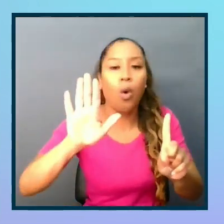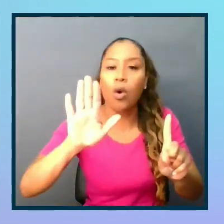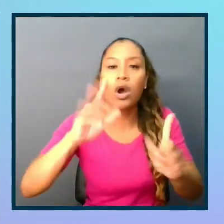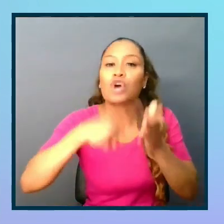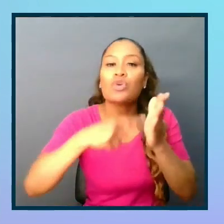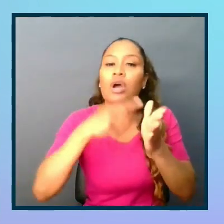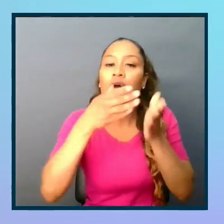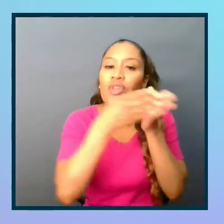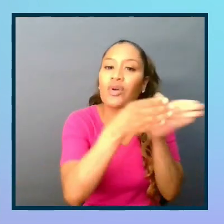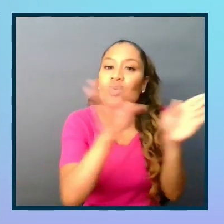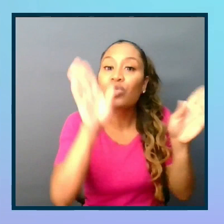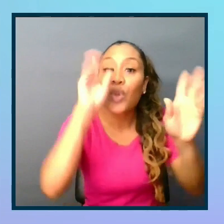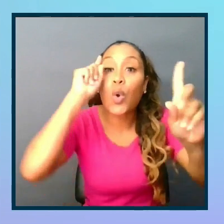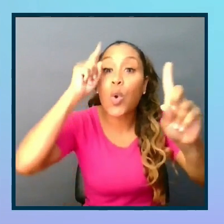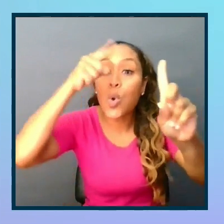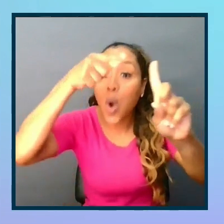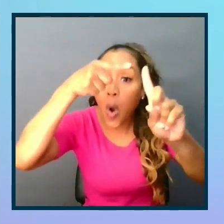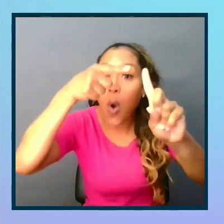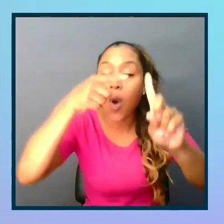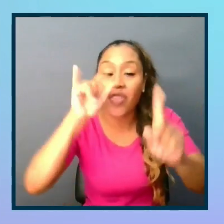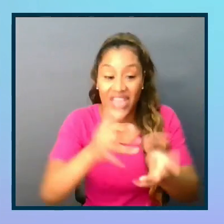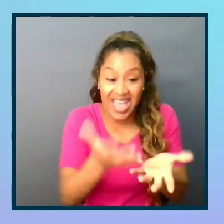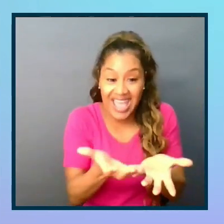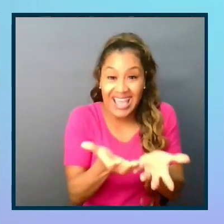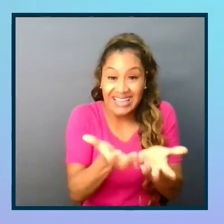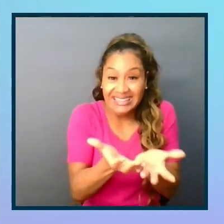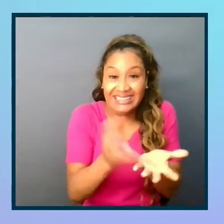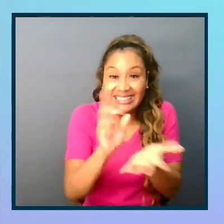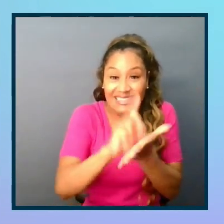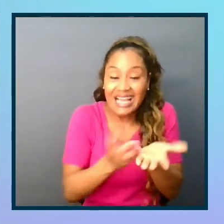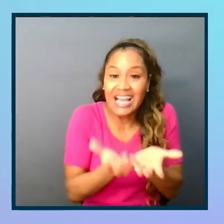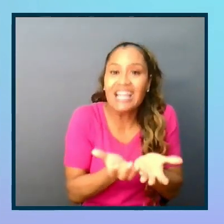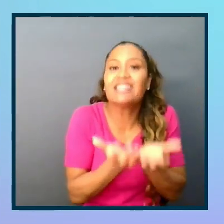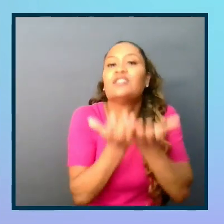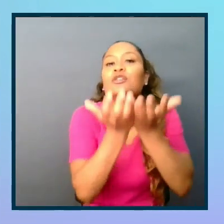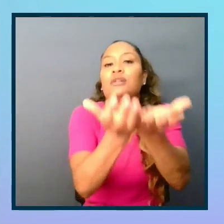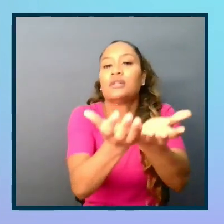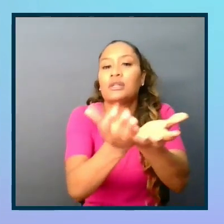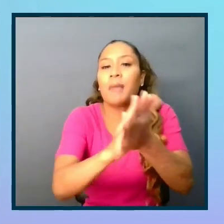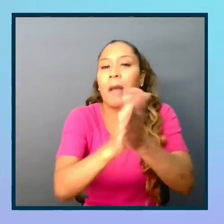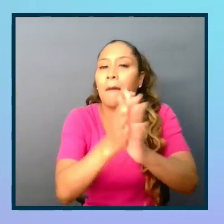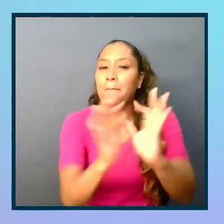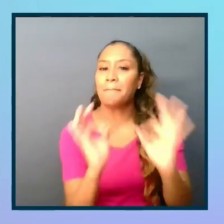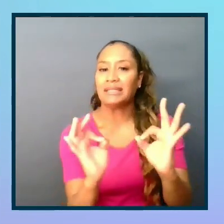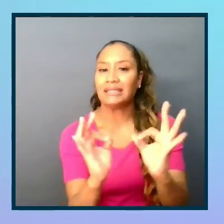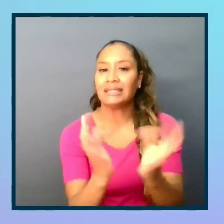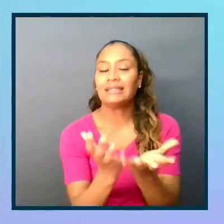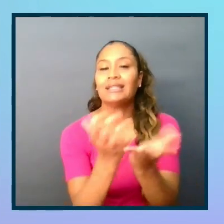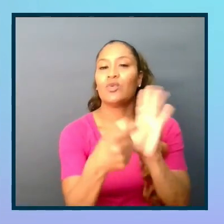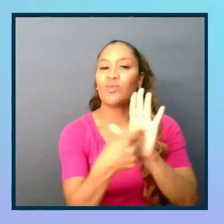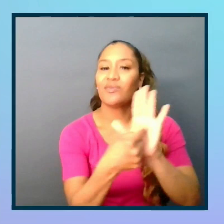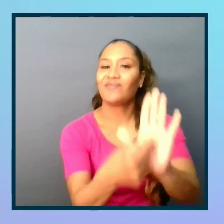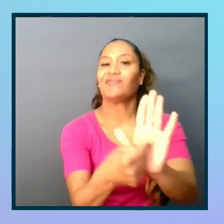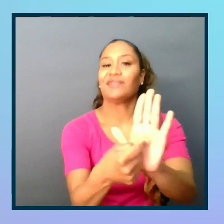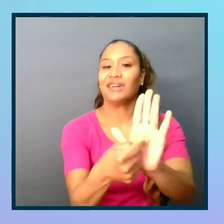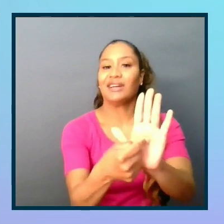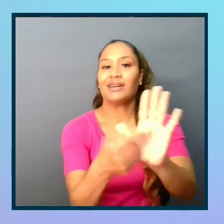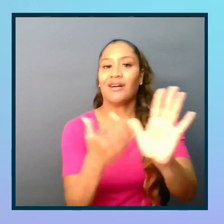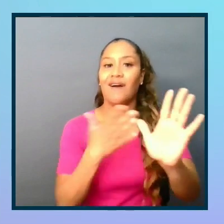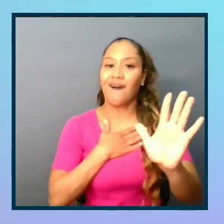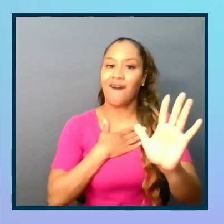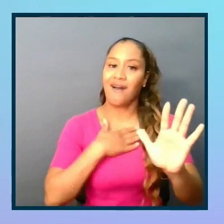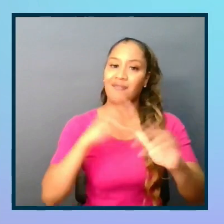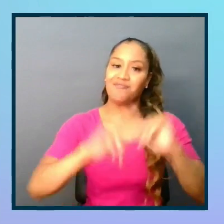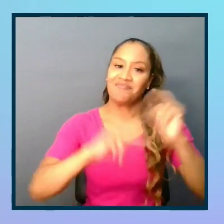common goal of trying to get this artifact, which is the design, to be in the best state it can so that it can reflect what we need to build in